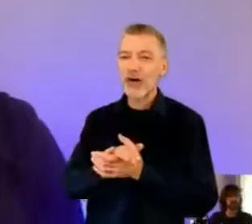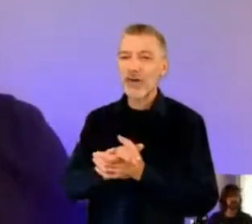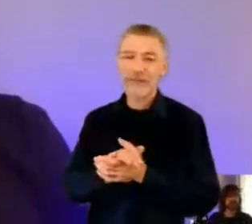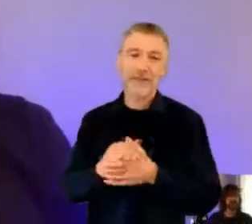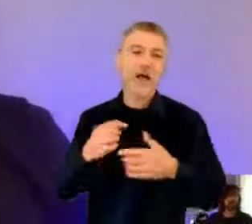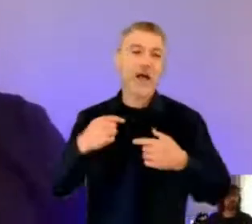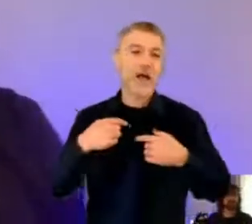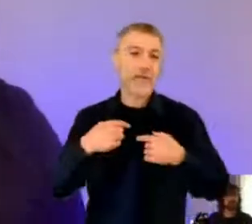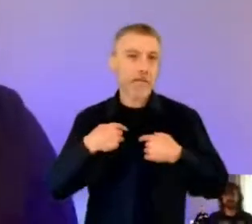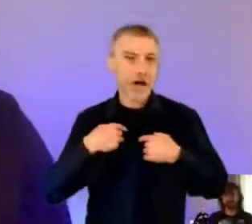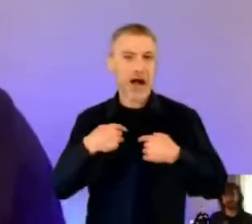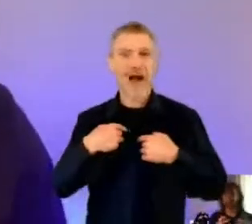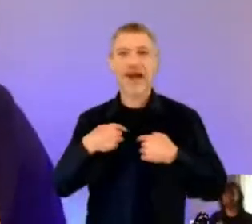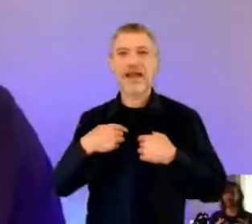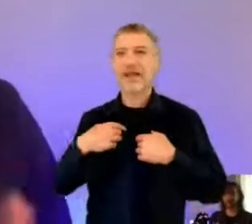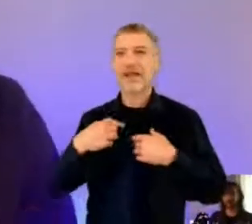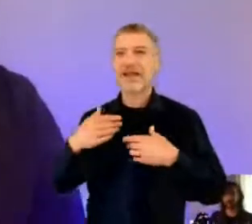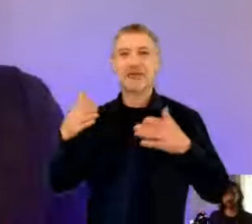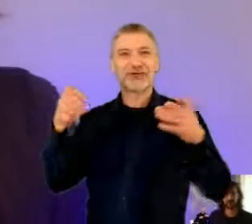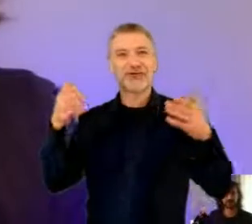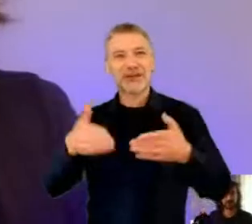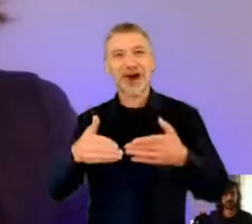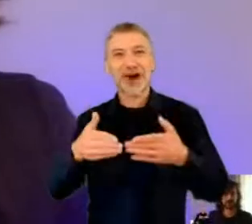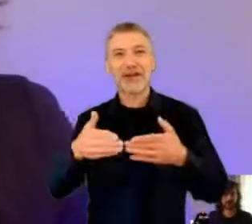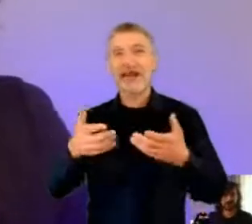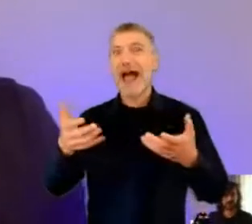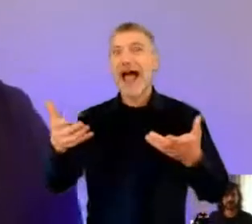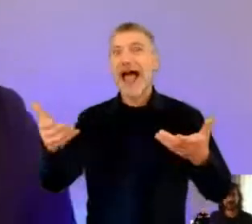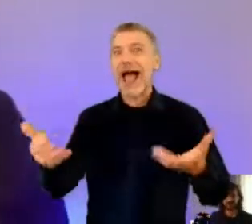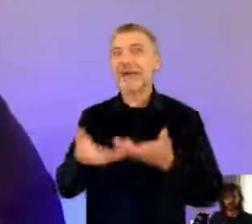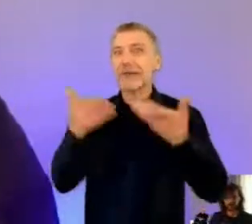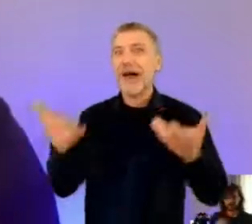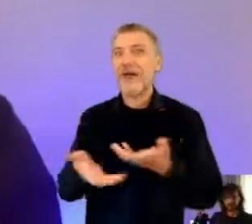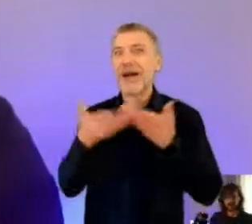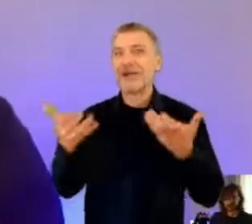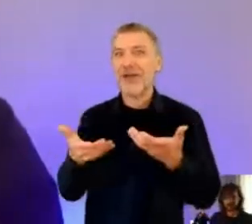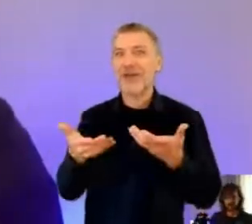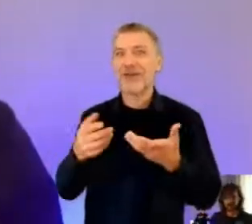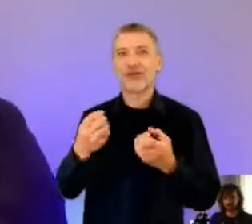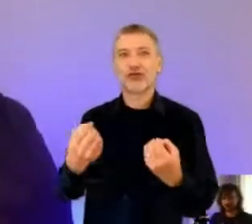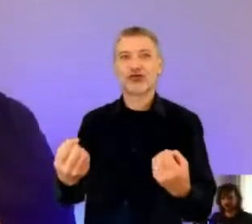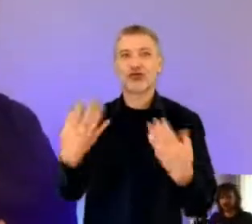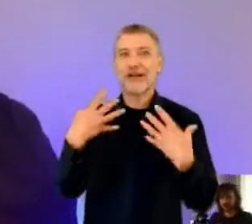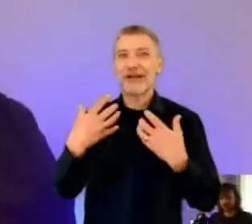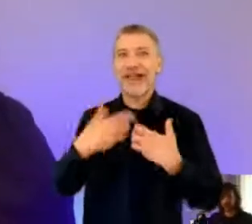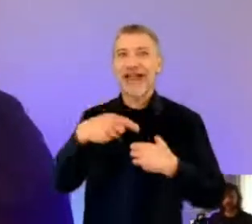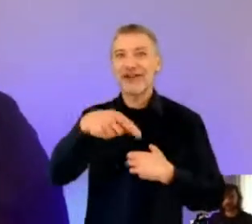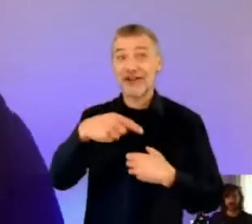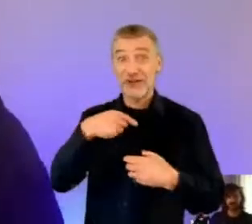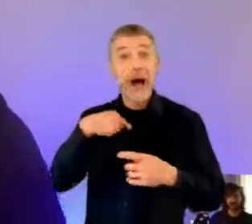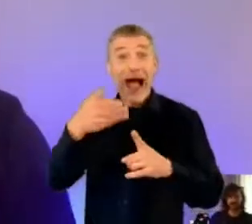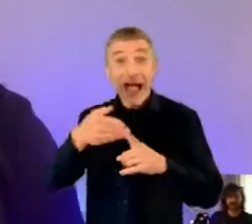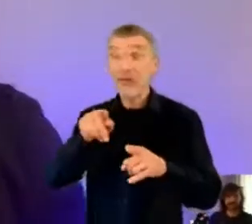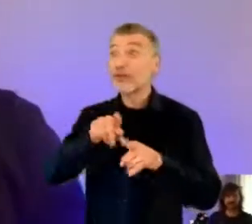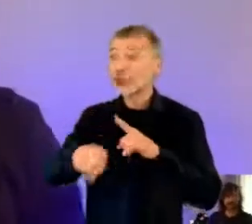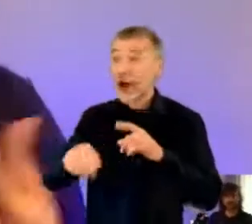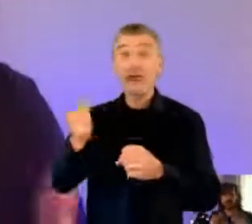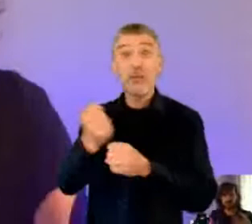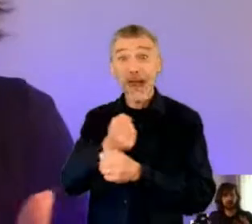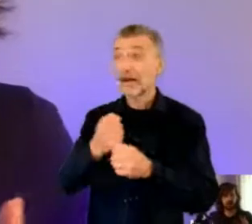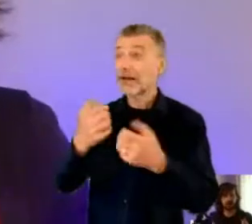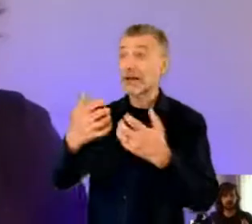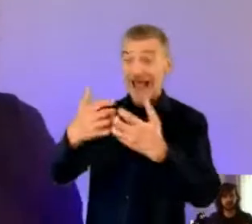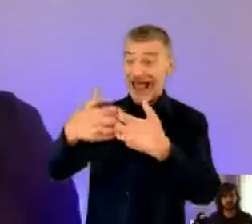So basically our job is to try to make the projects go wrong. Right. So we try to make the engines